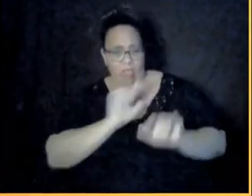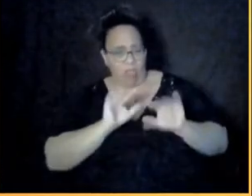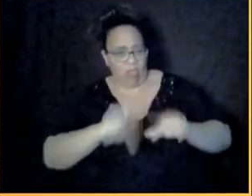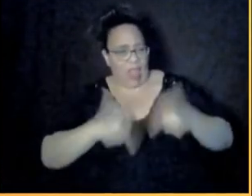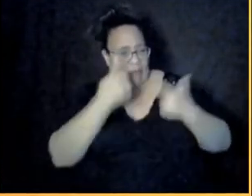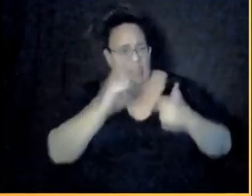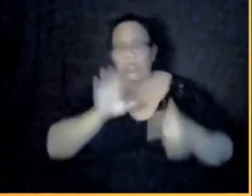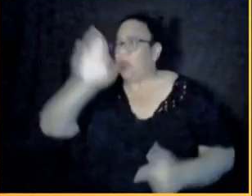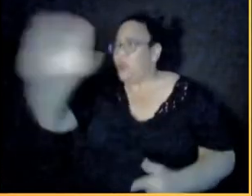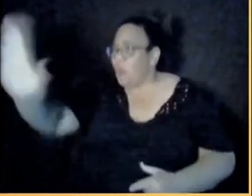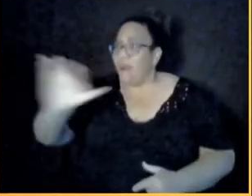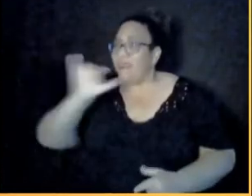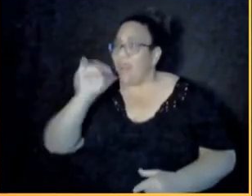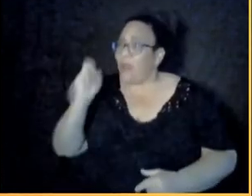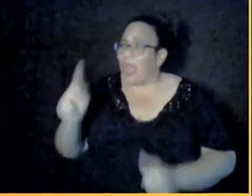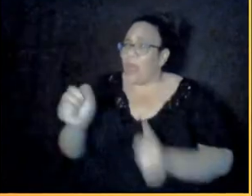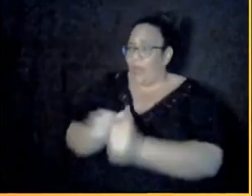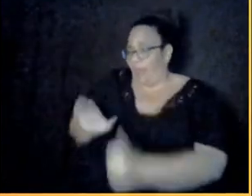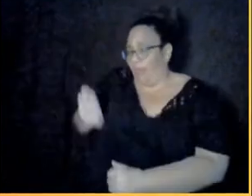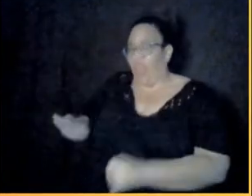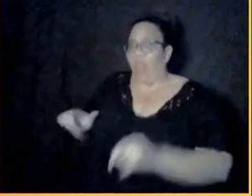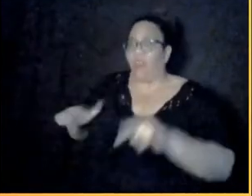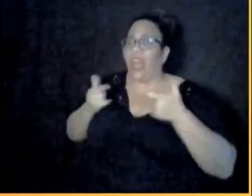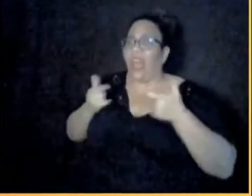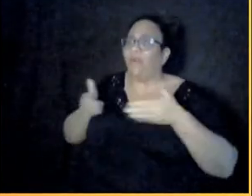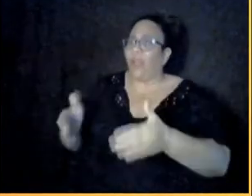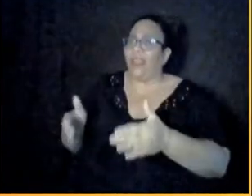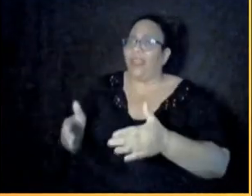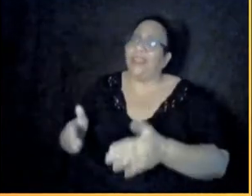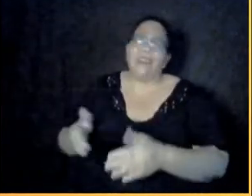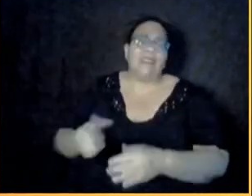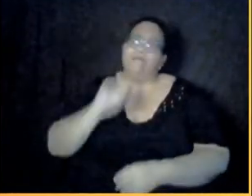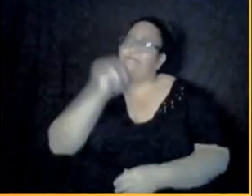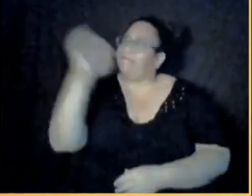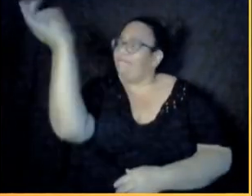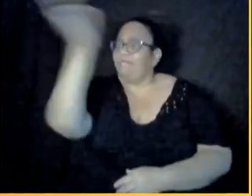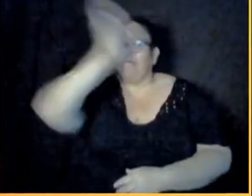with the way that they're living their own life. It just makes no sense to me to this day.